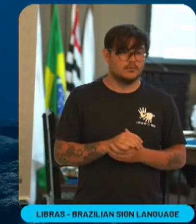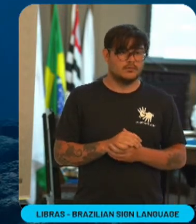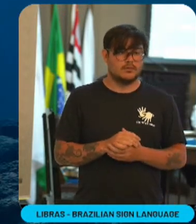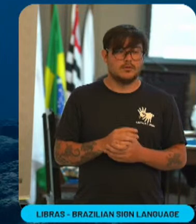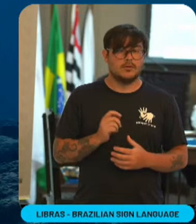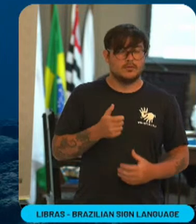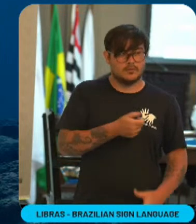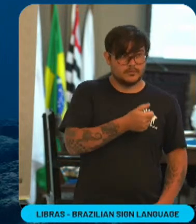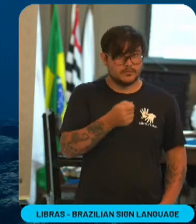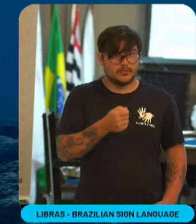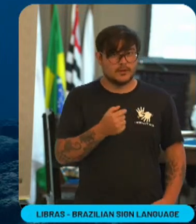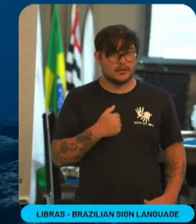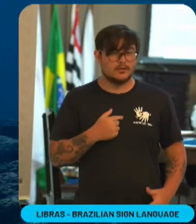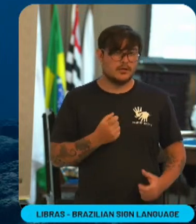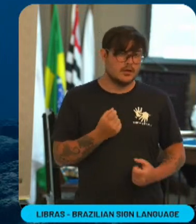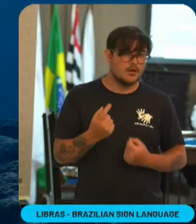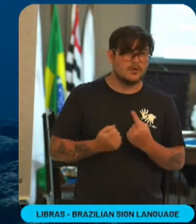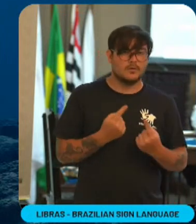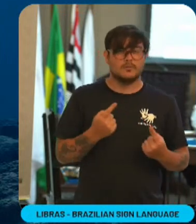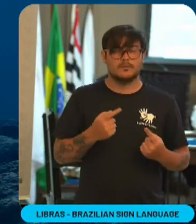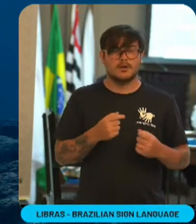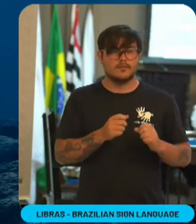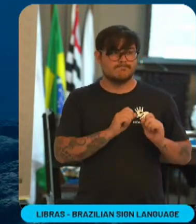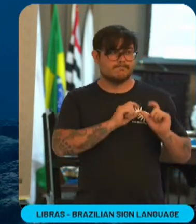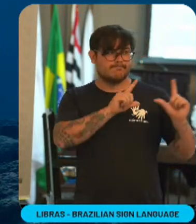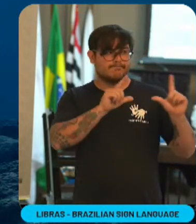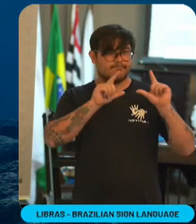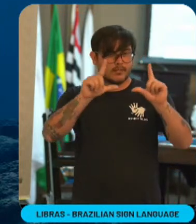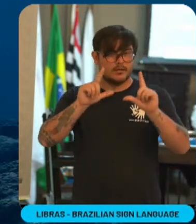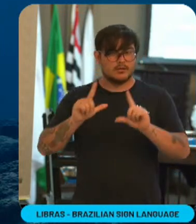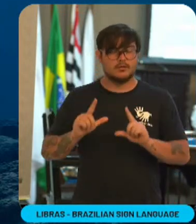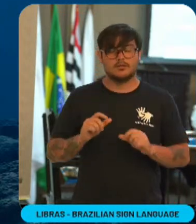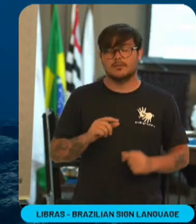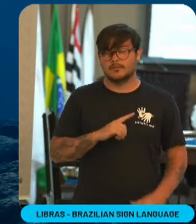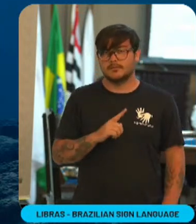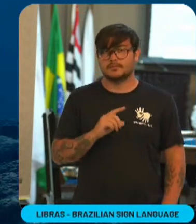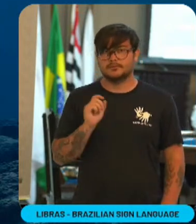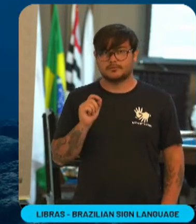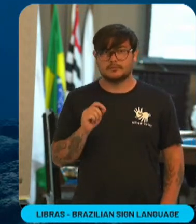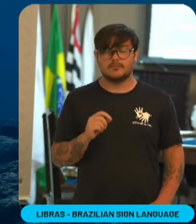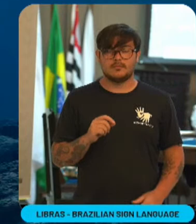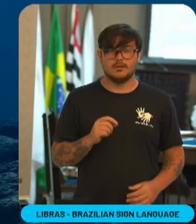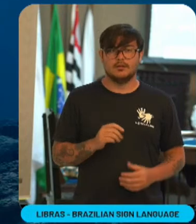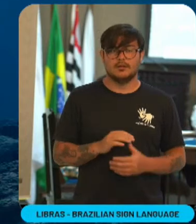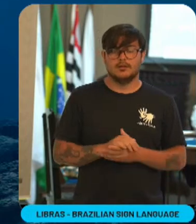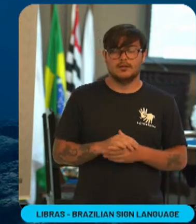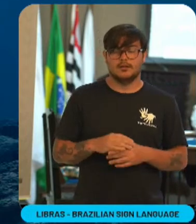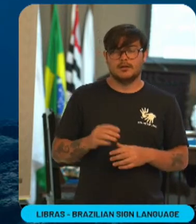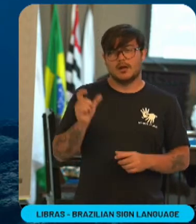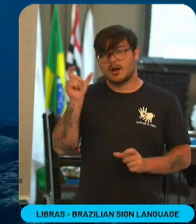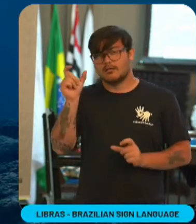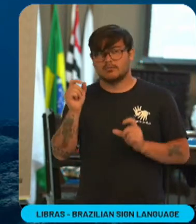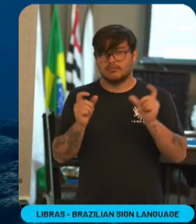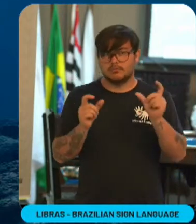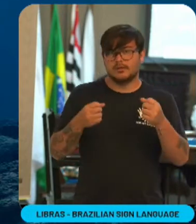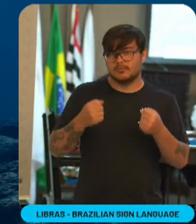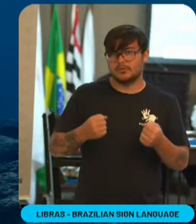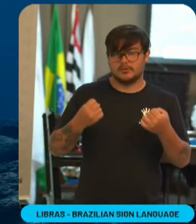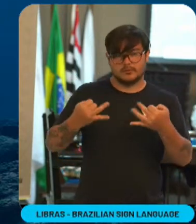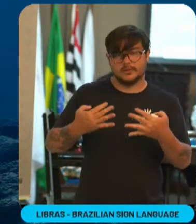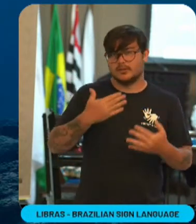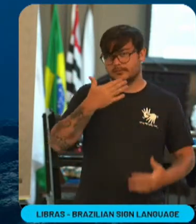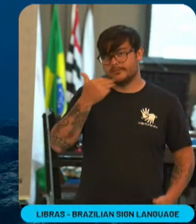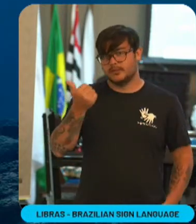now, but I brought some slides just as a reference, and just for us to use as an argument